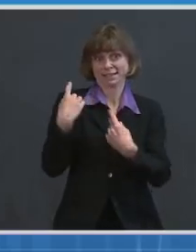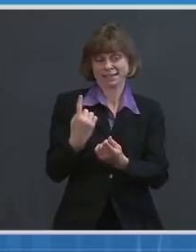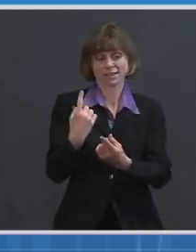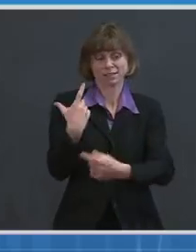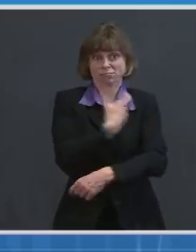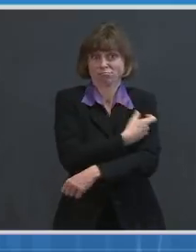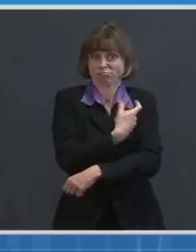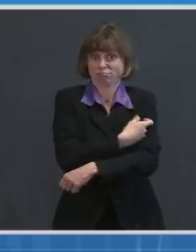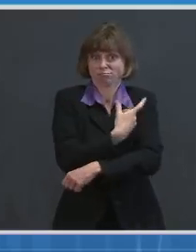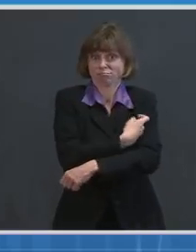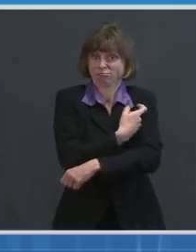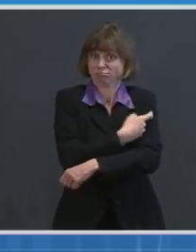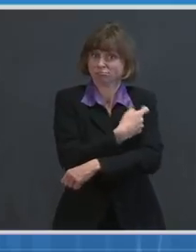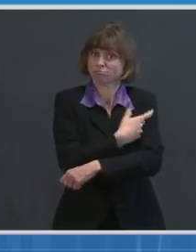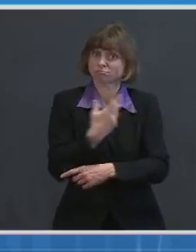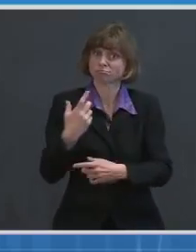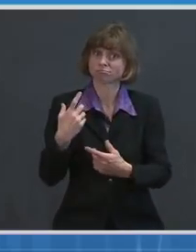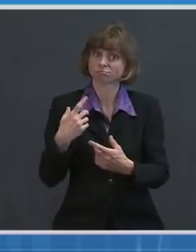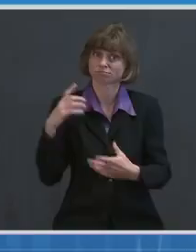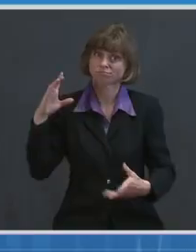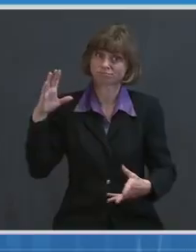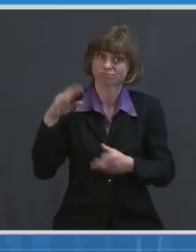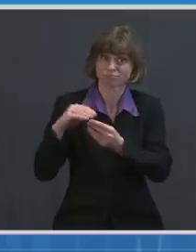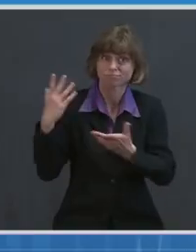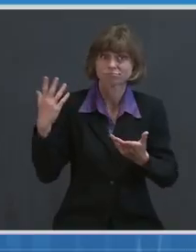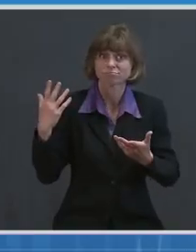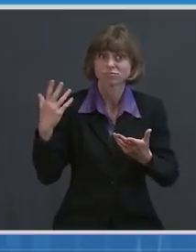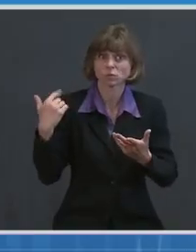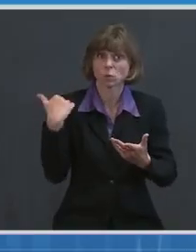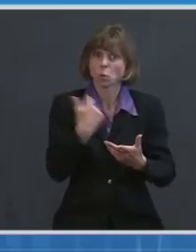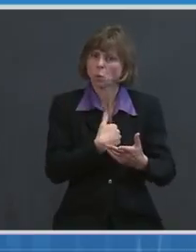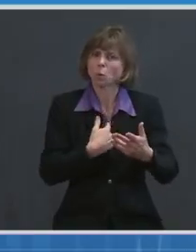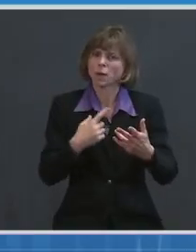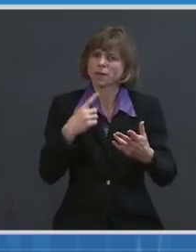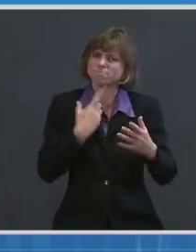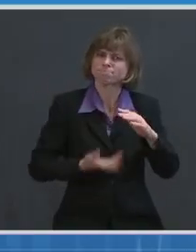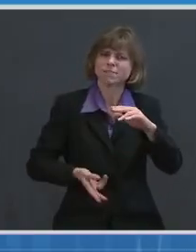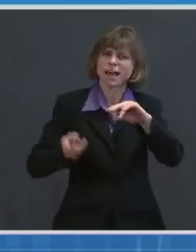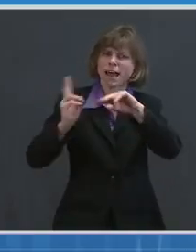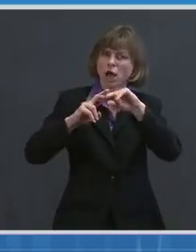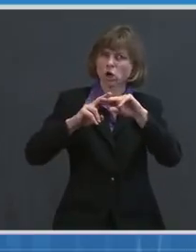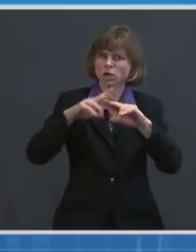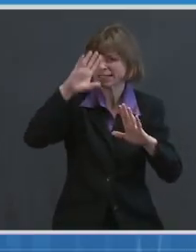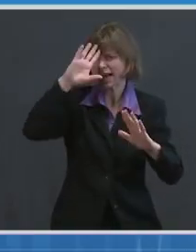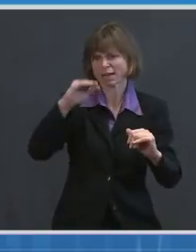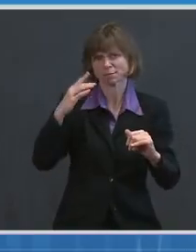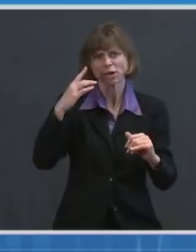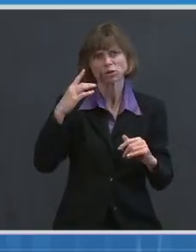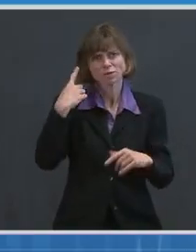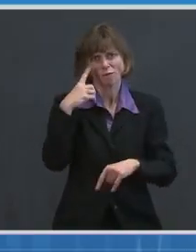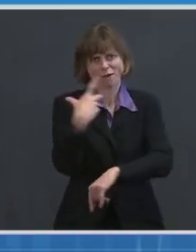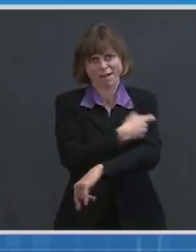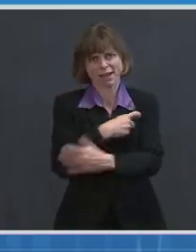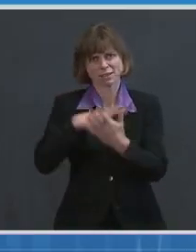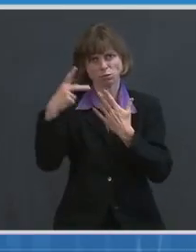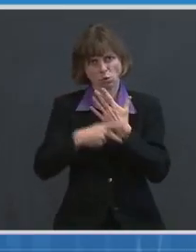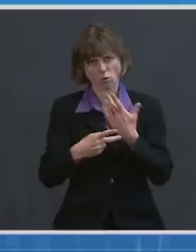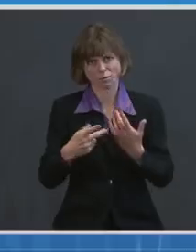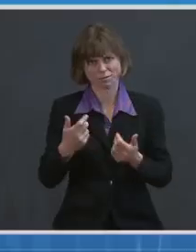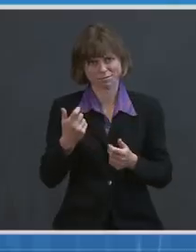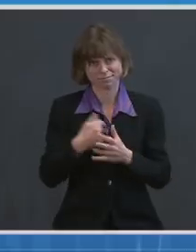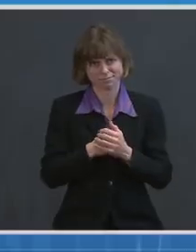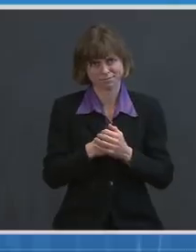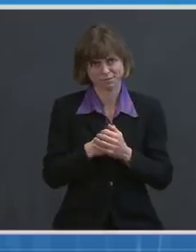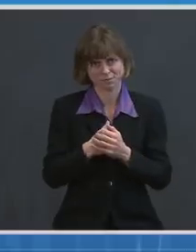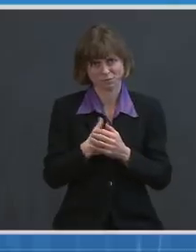COVID-19 vaccines, we're turning up the expectations for this vaccine program on all fronts. And we have a series of federal